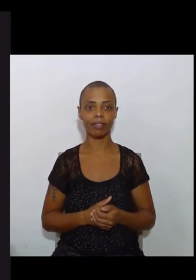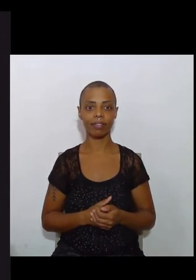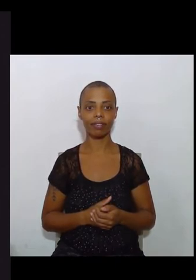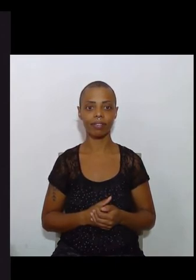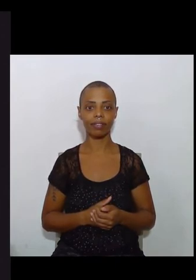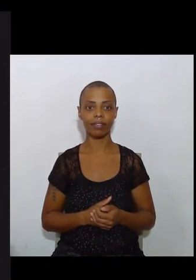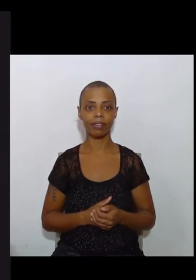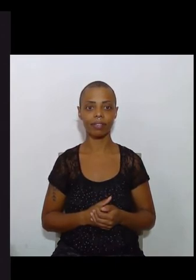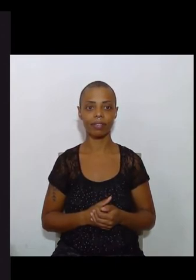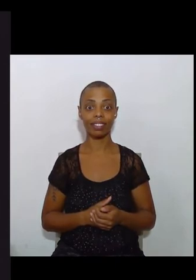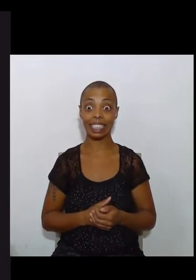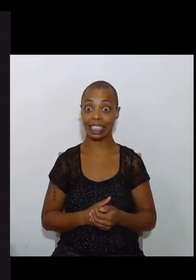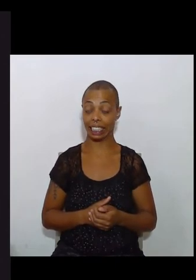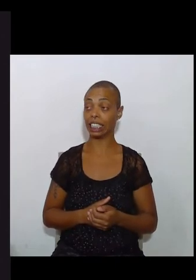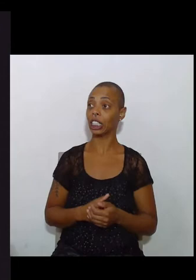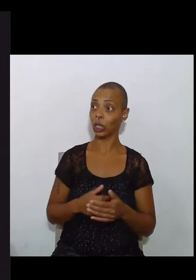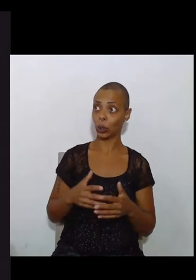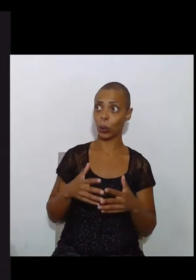friends